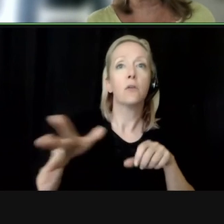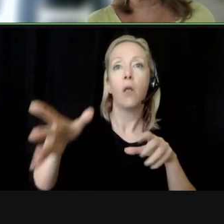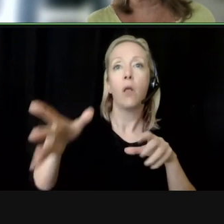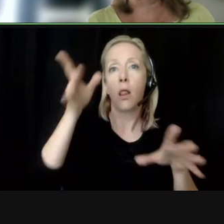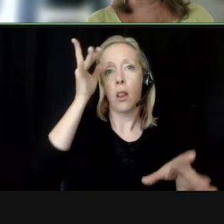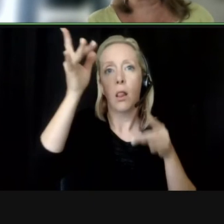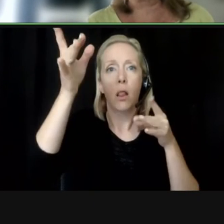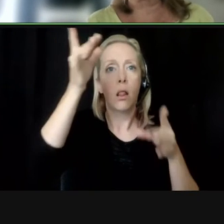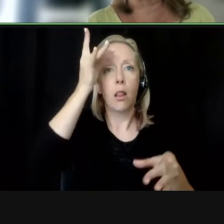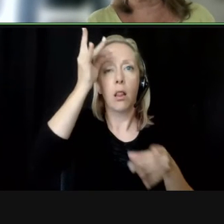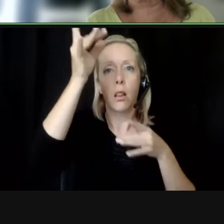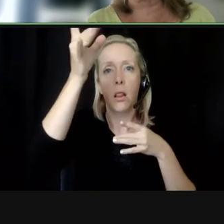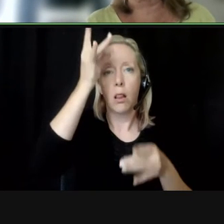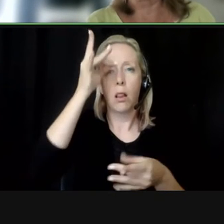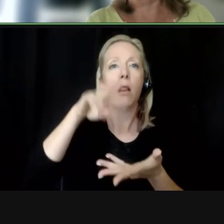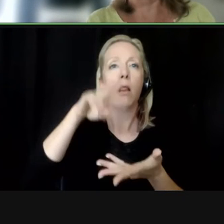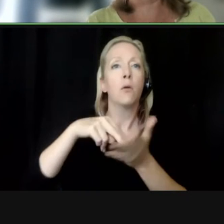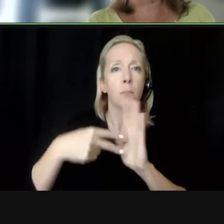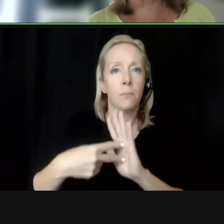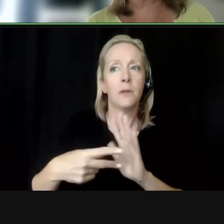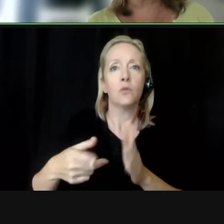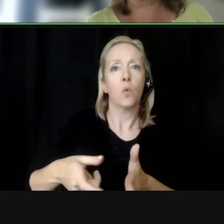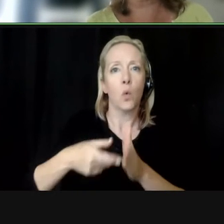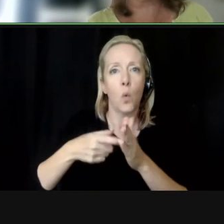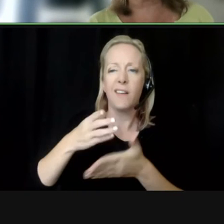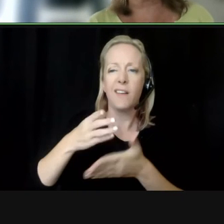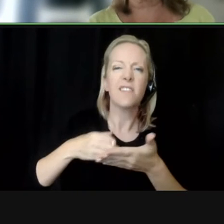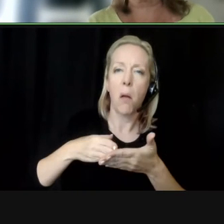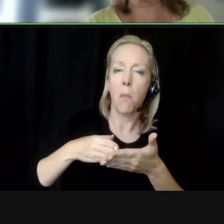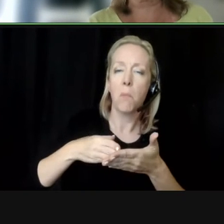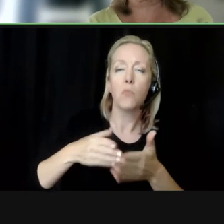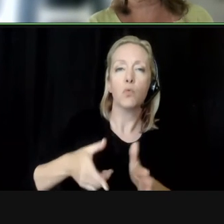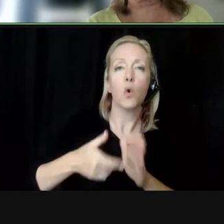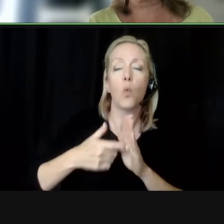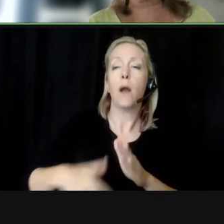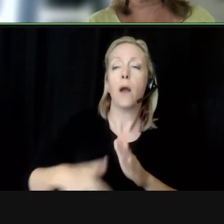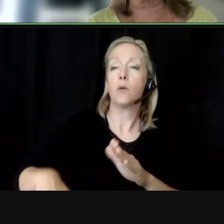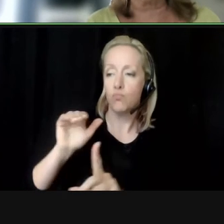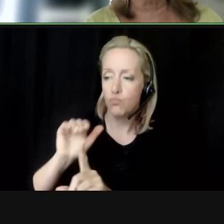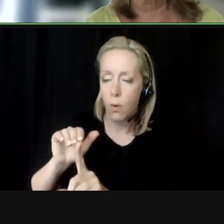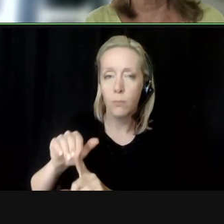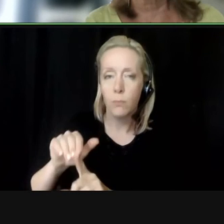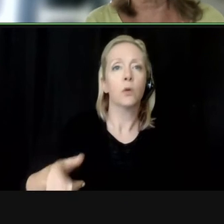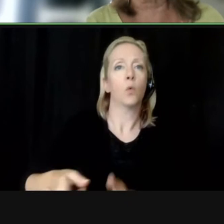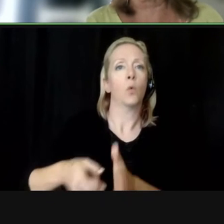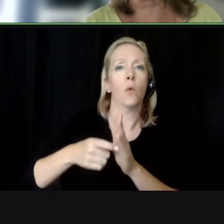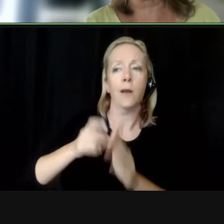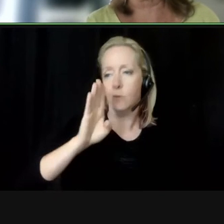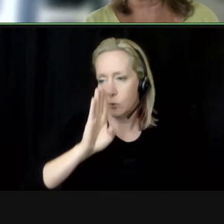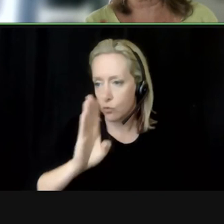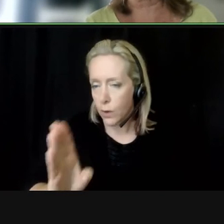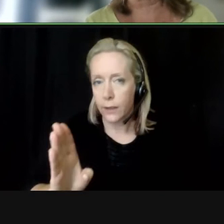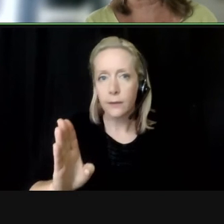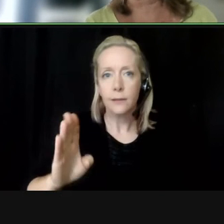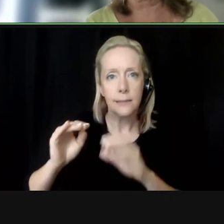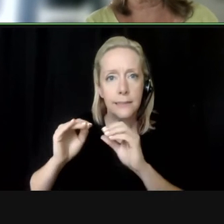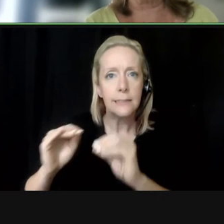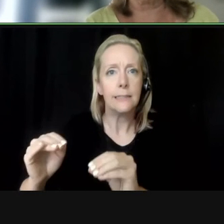on the spectrum, that they do need prompting, that they might need hand over hand, that they might need